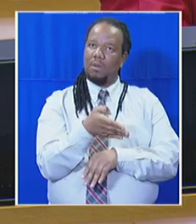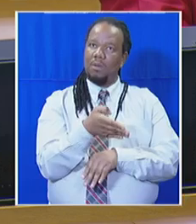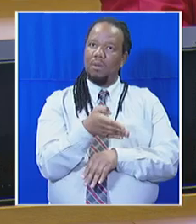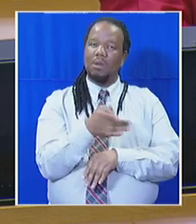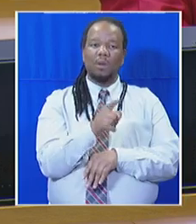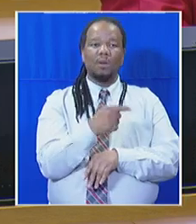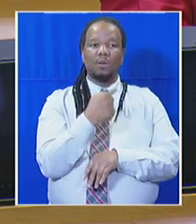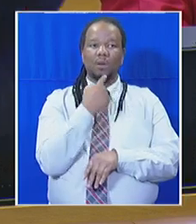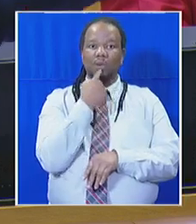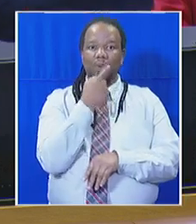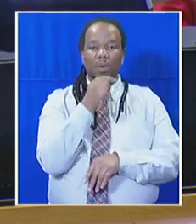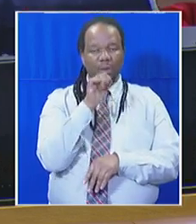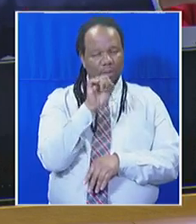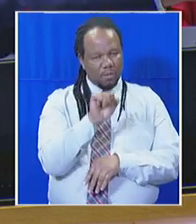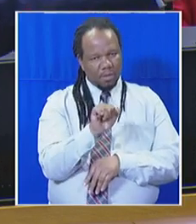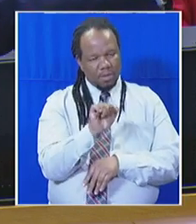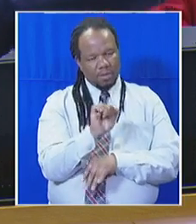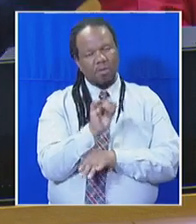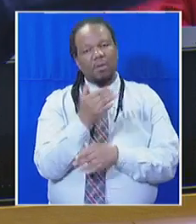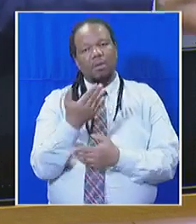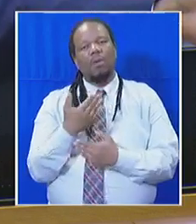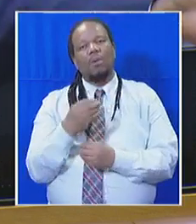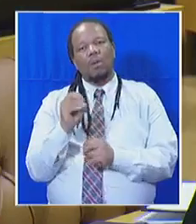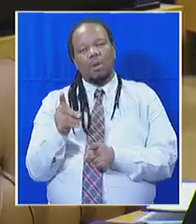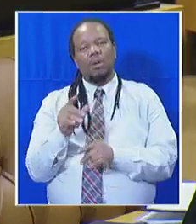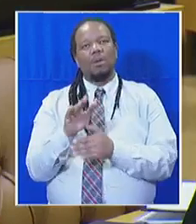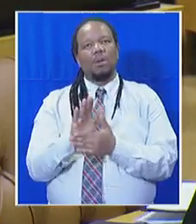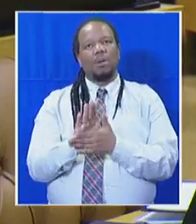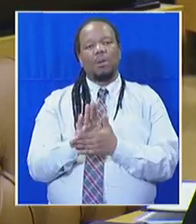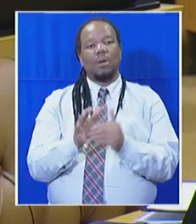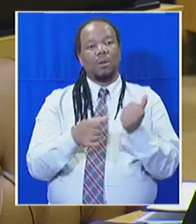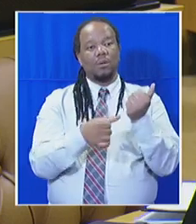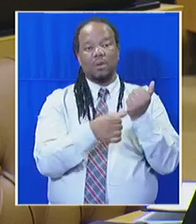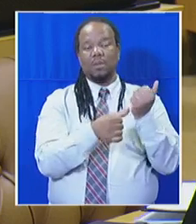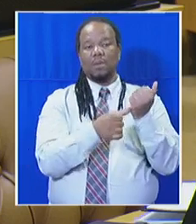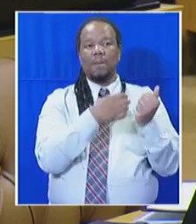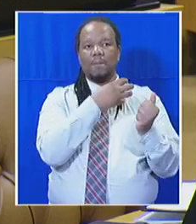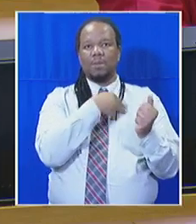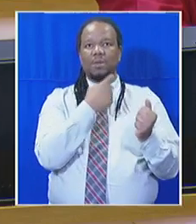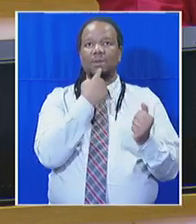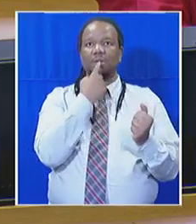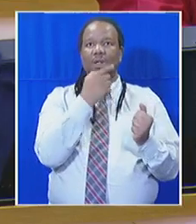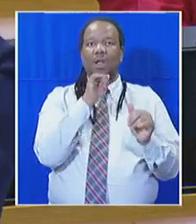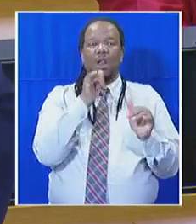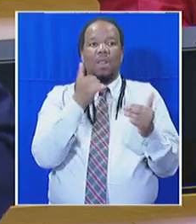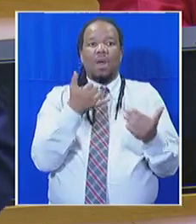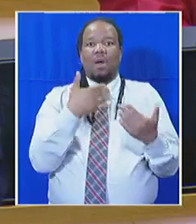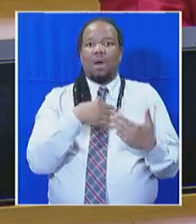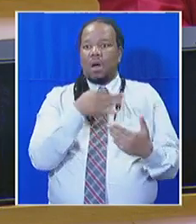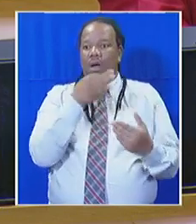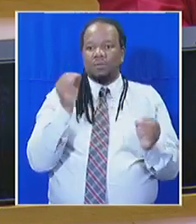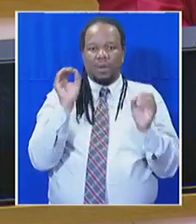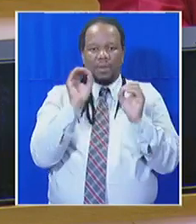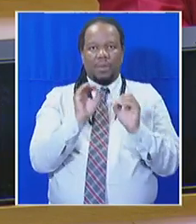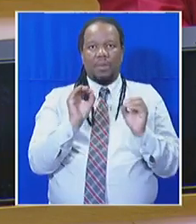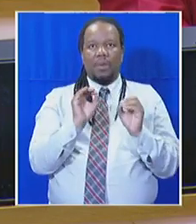to concede. We ask questions. The deputy minister has the audacity to stand and say, I don't have an answer. And your